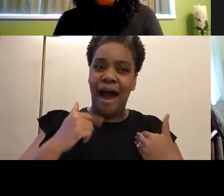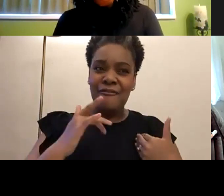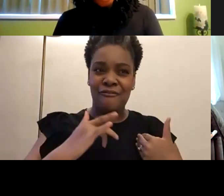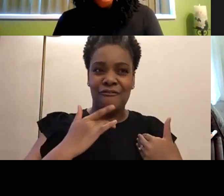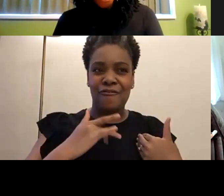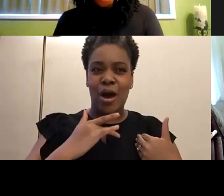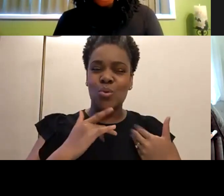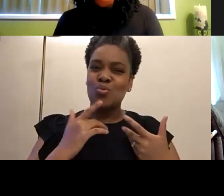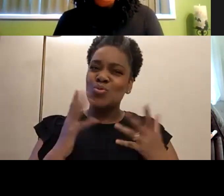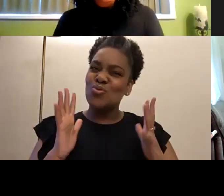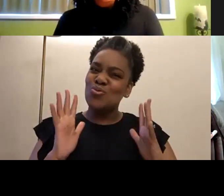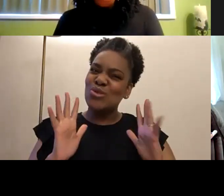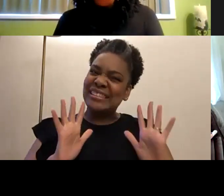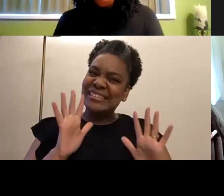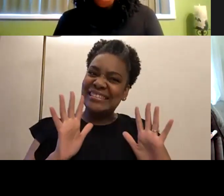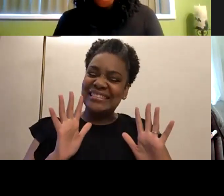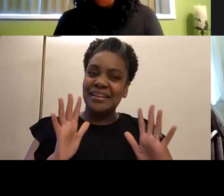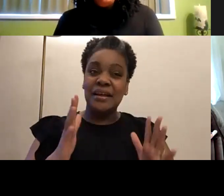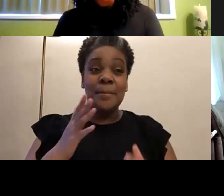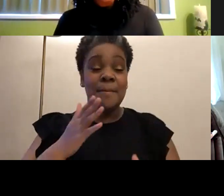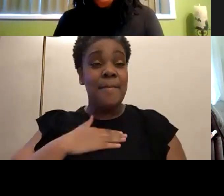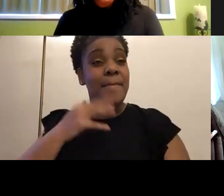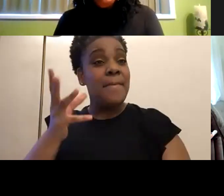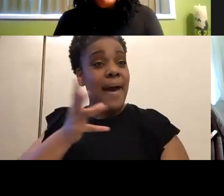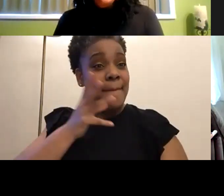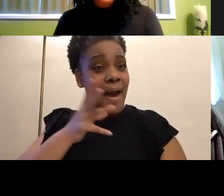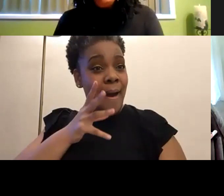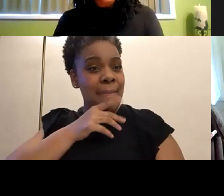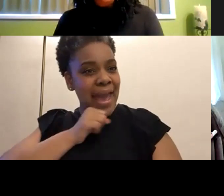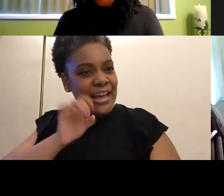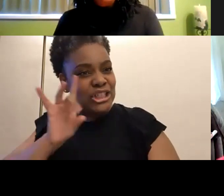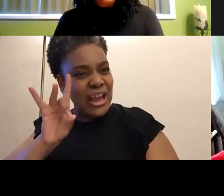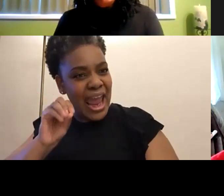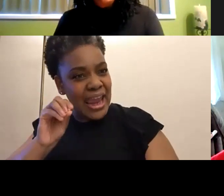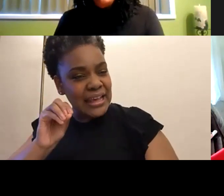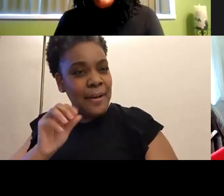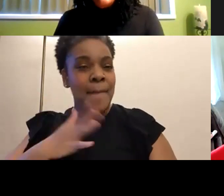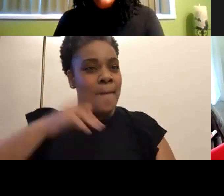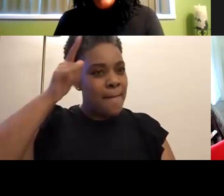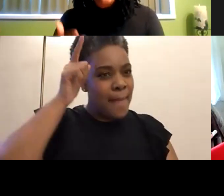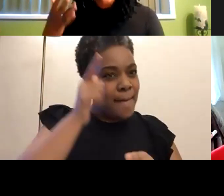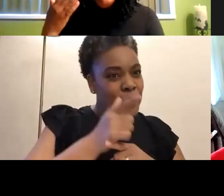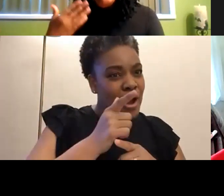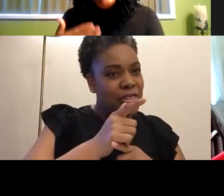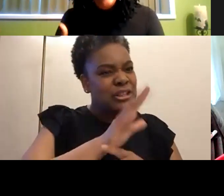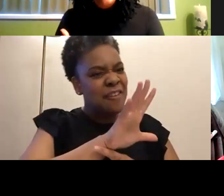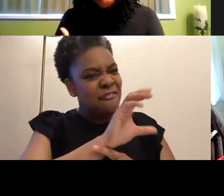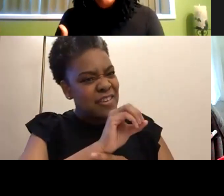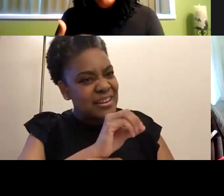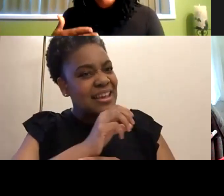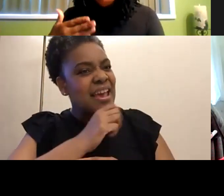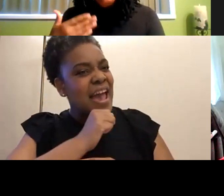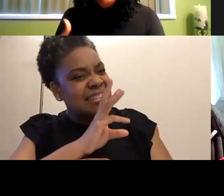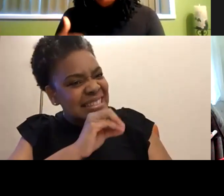mom, who is in her 80s, and my brother and all of them in their 50s, 60s refused to do it.